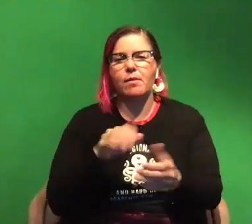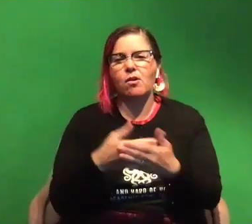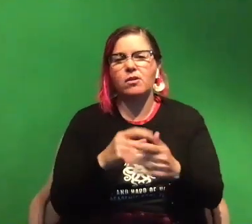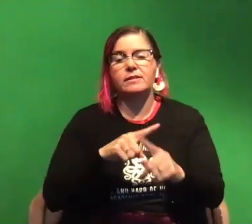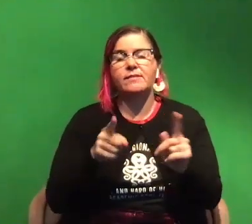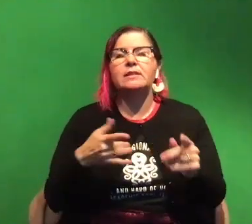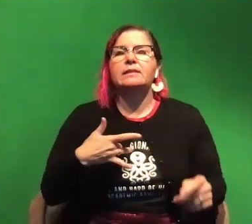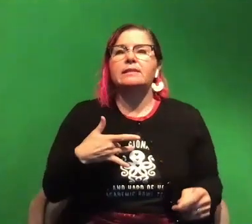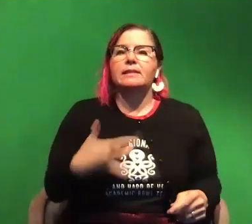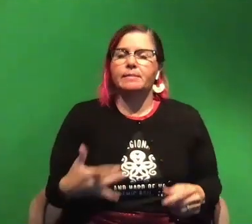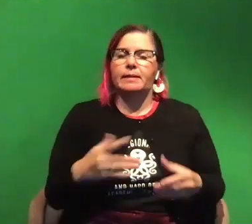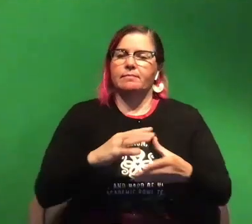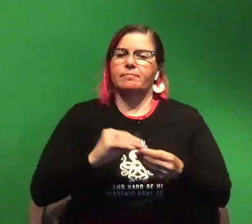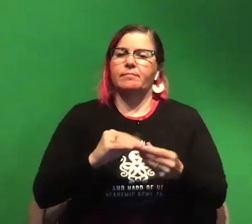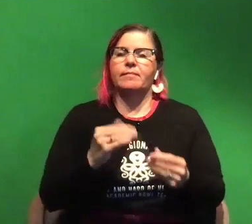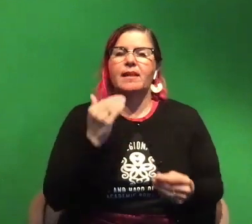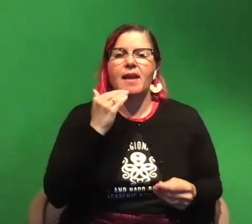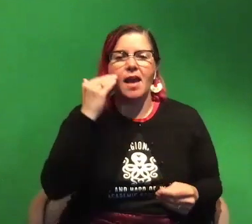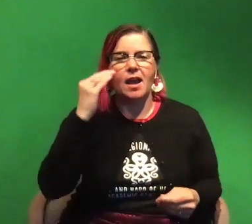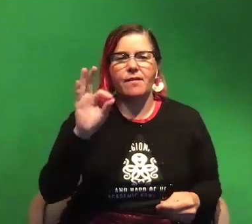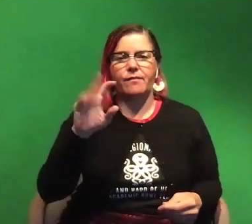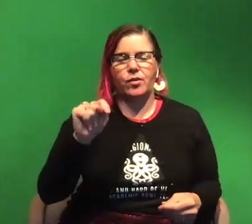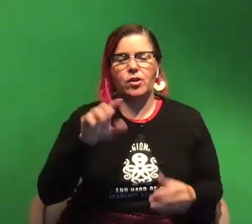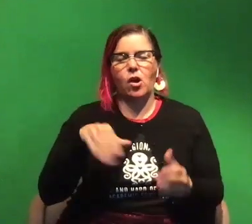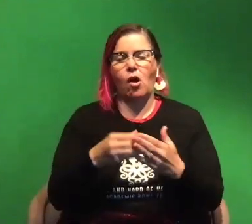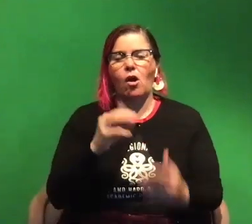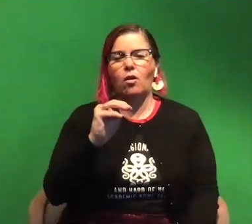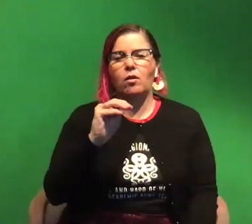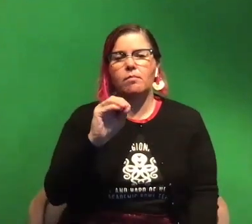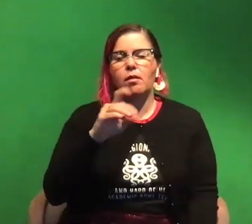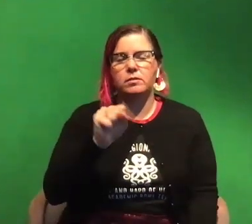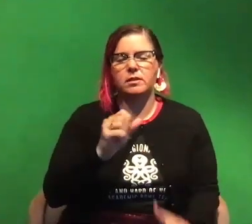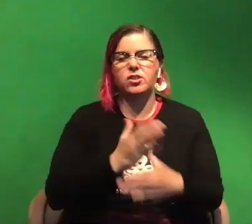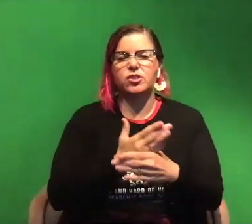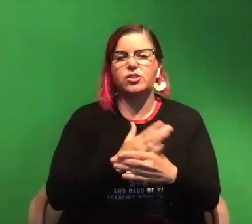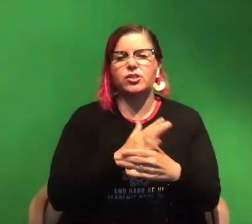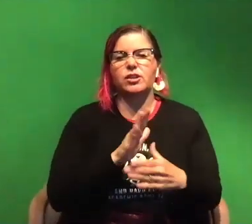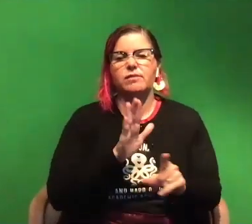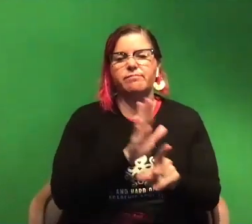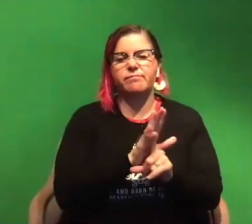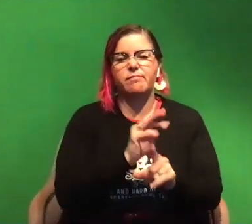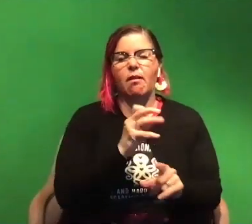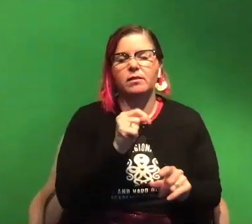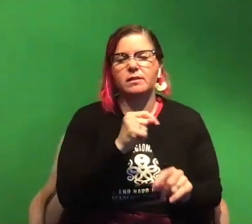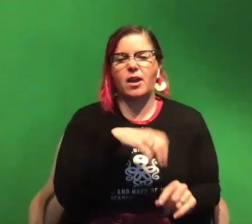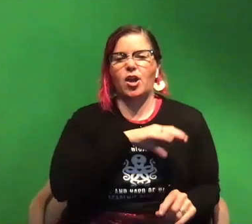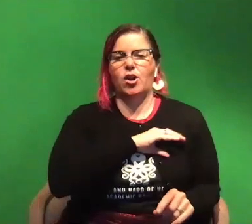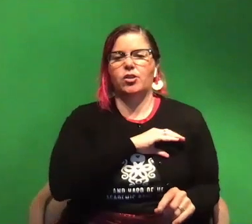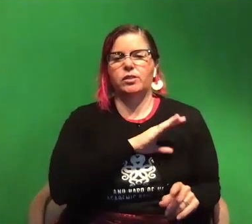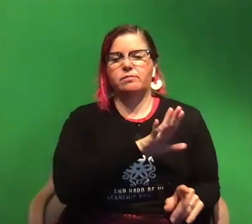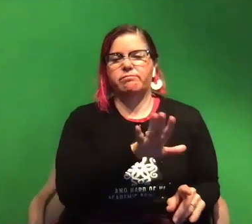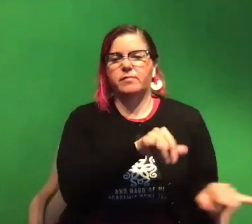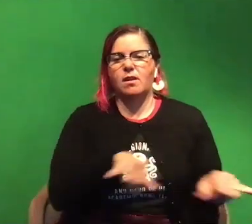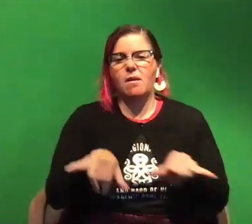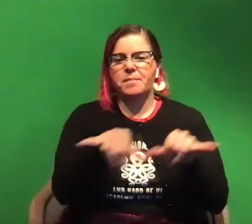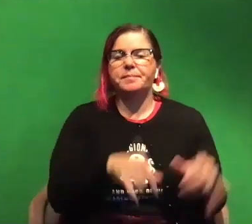generally speaking, the head, foot, the fact that they're all mollusks and share general mollusk characteristics is what they have in common.